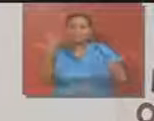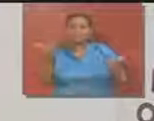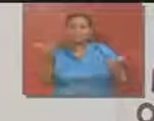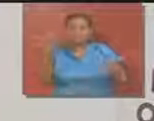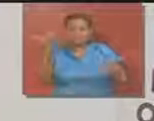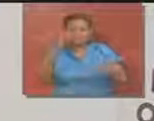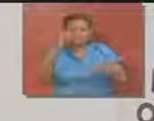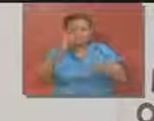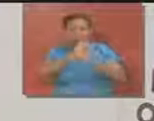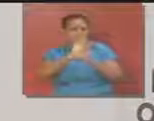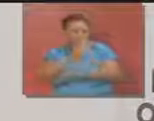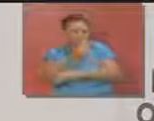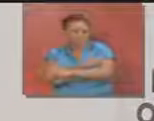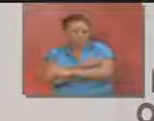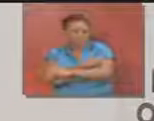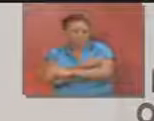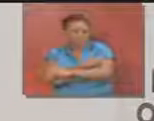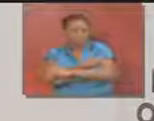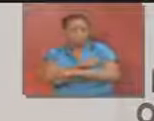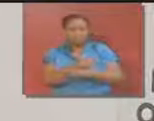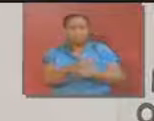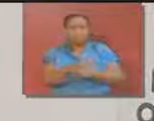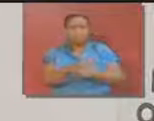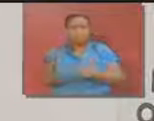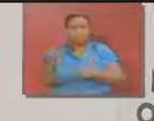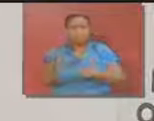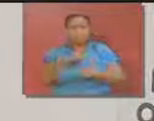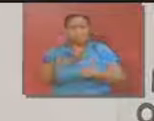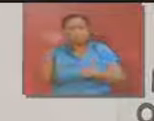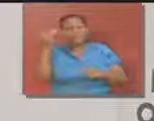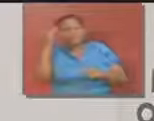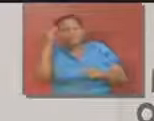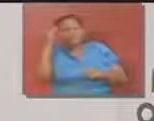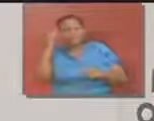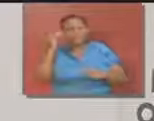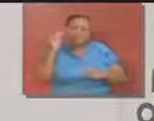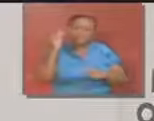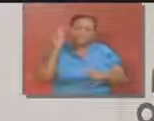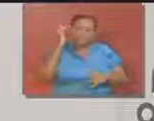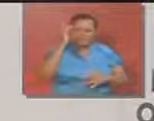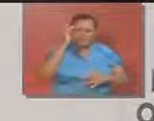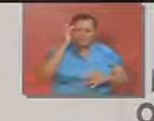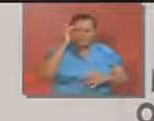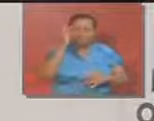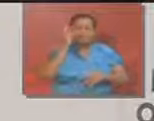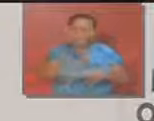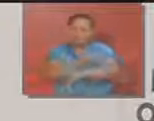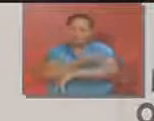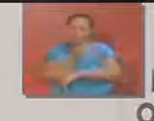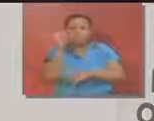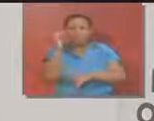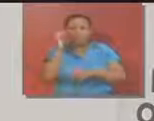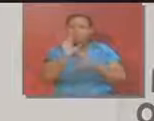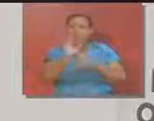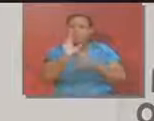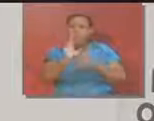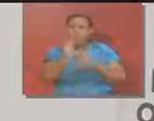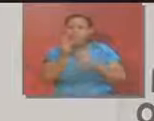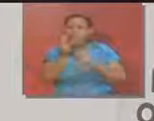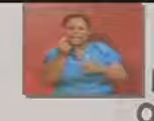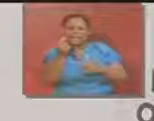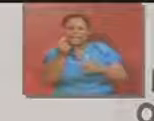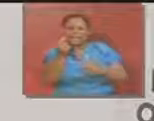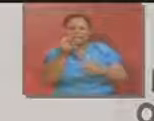when we do get it, we might have some minor side effects such that pain on the site and also mild flu-like symptoms. For